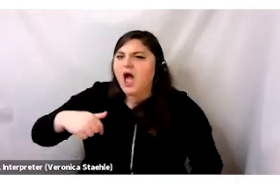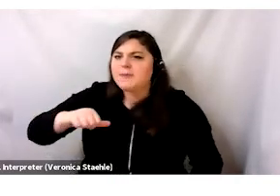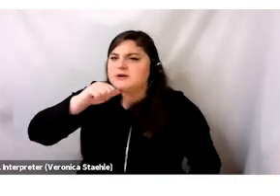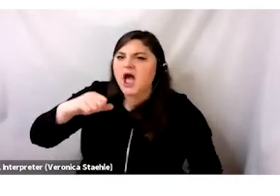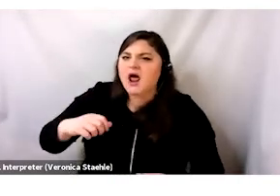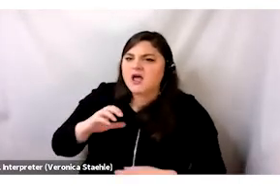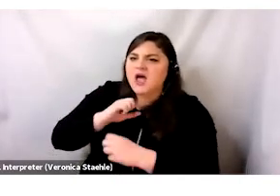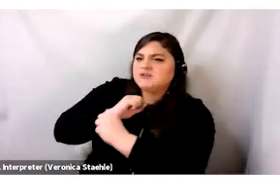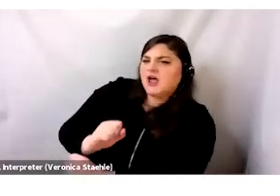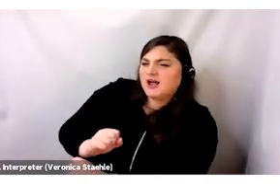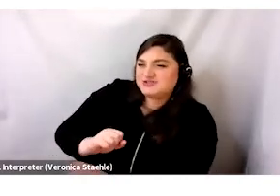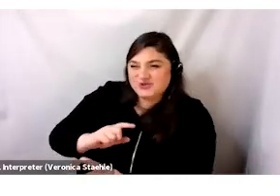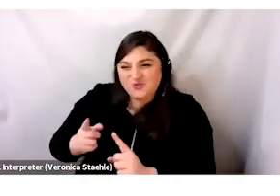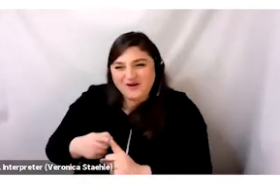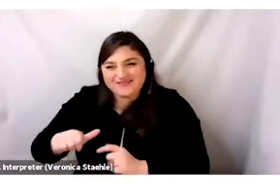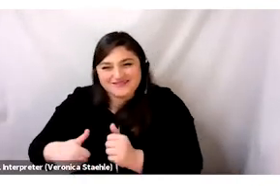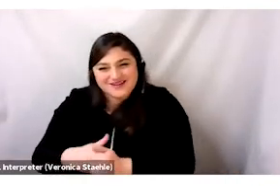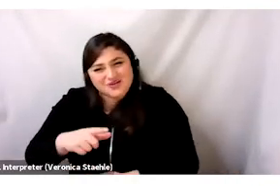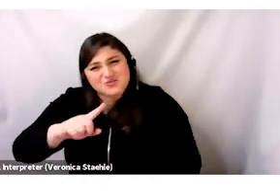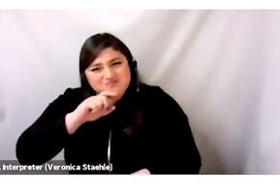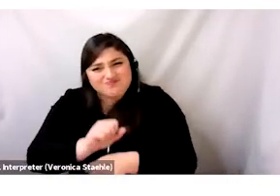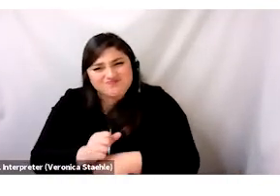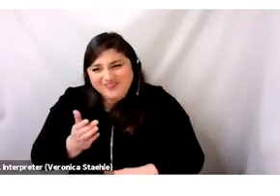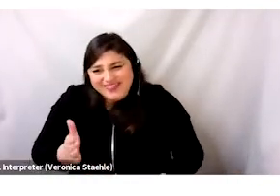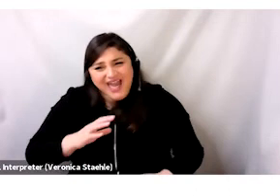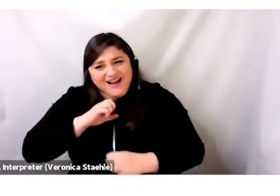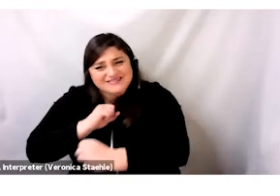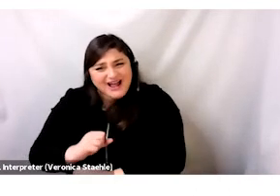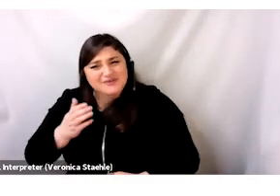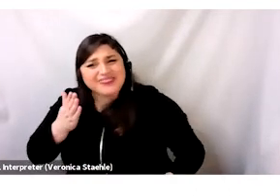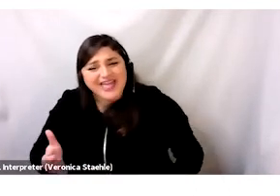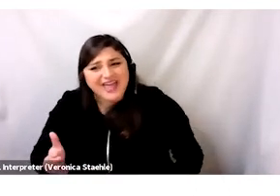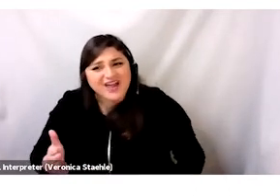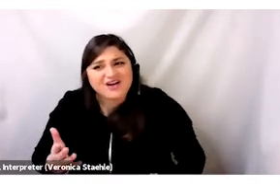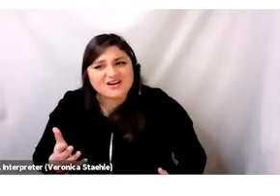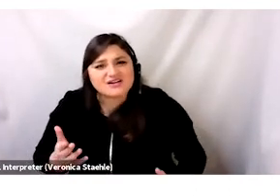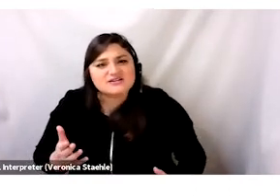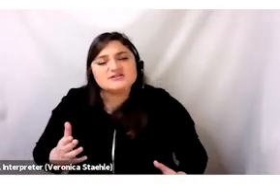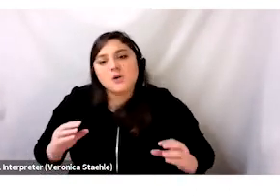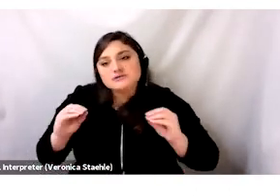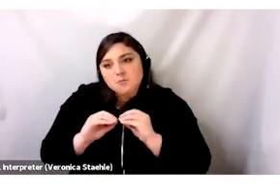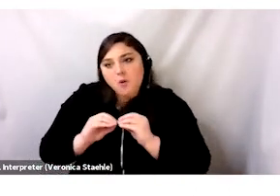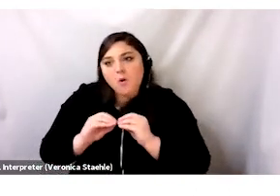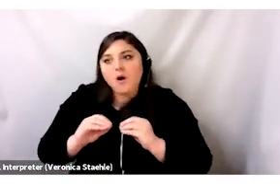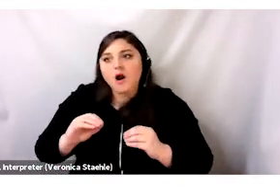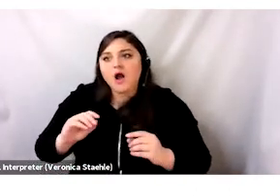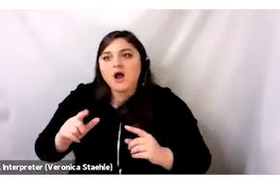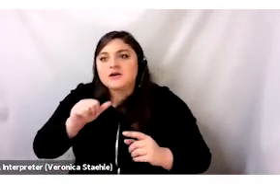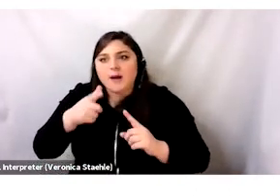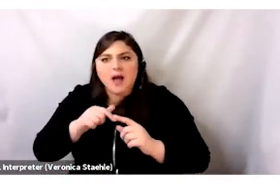I'm not attached, but actually you feel attached. I think it's really about looking at what your desires are and